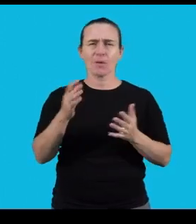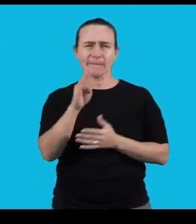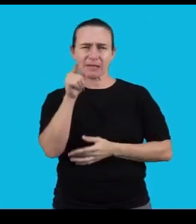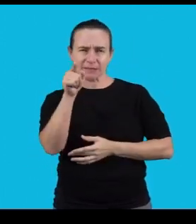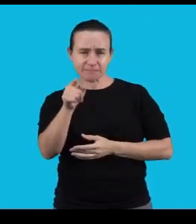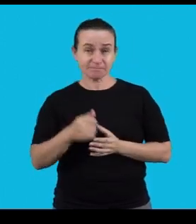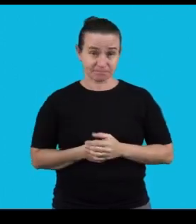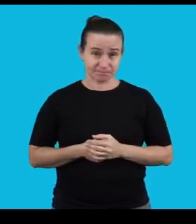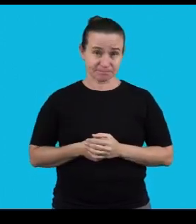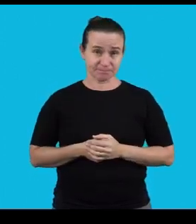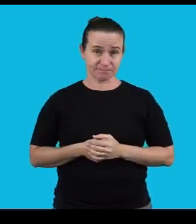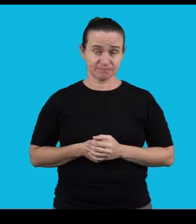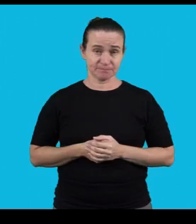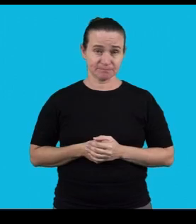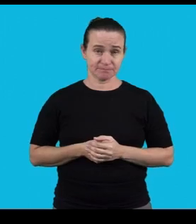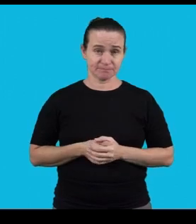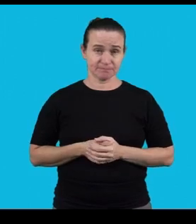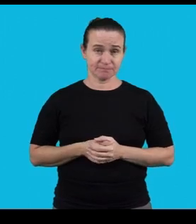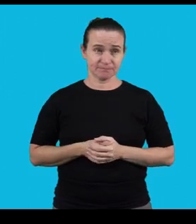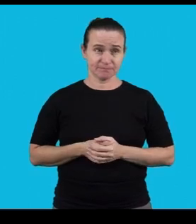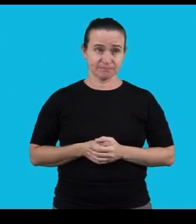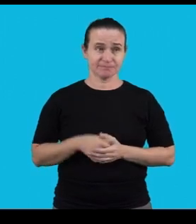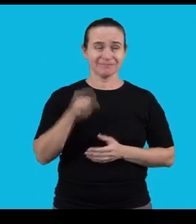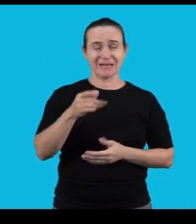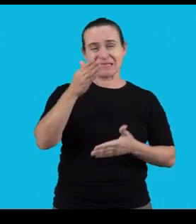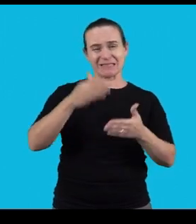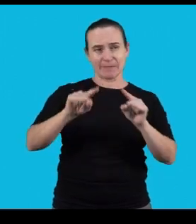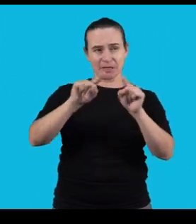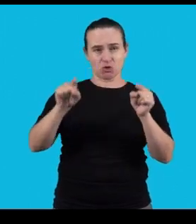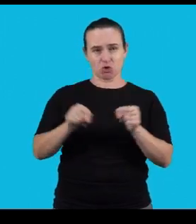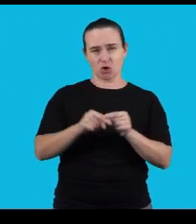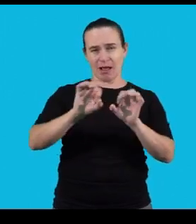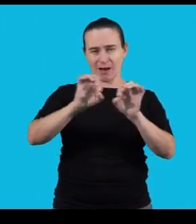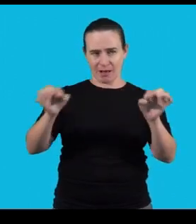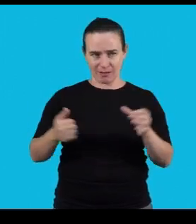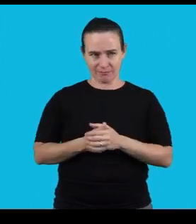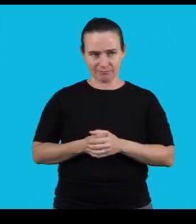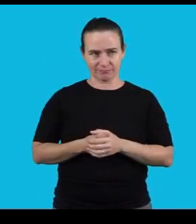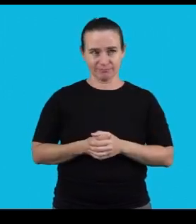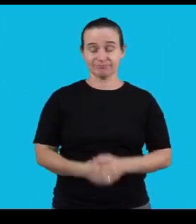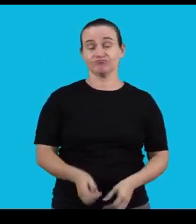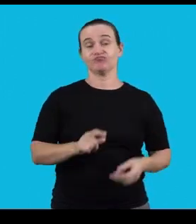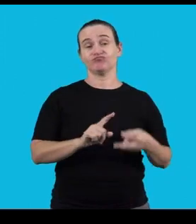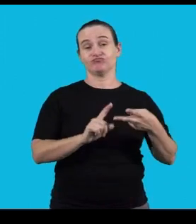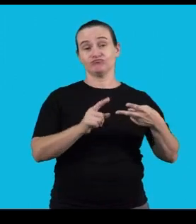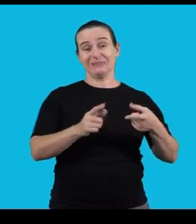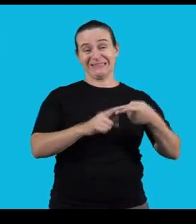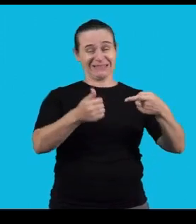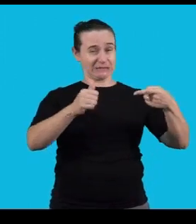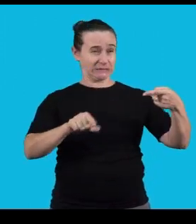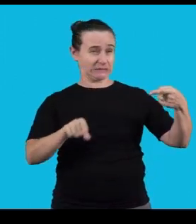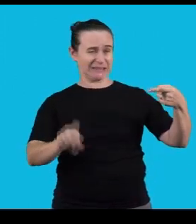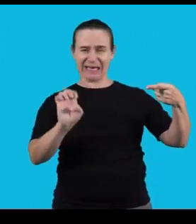and identify part B. This is part B, and we know that is the semicircular canal. Part